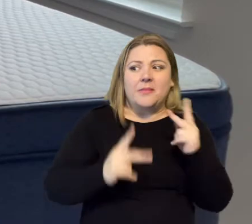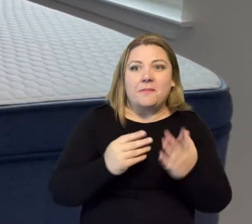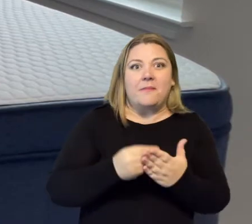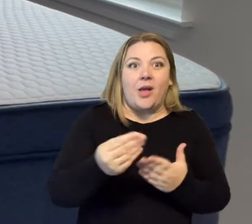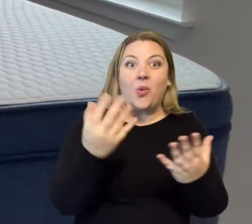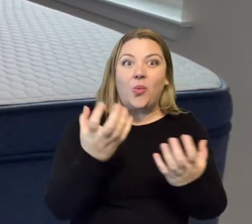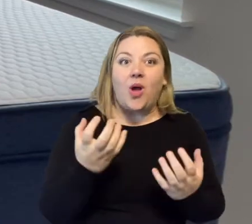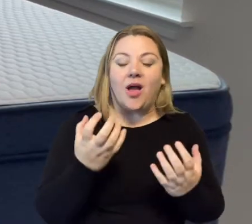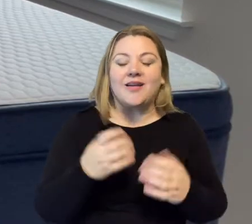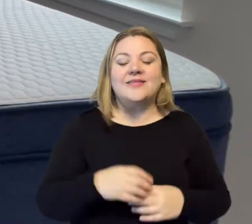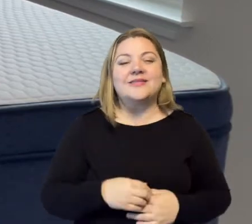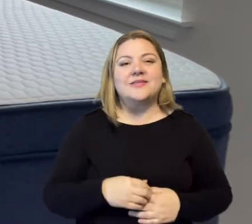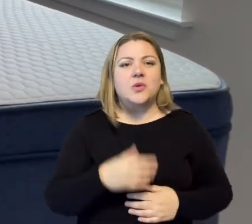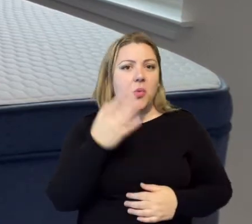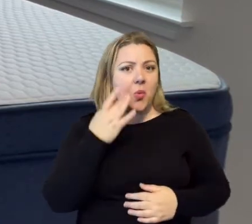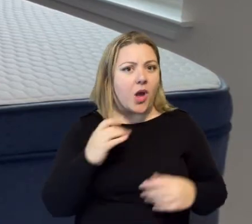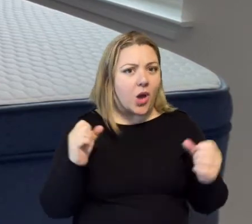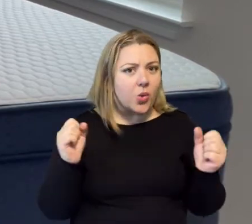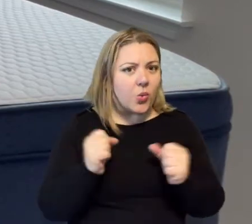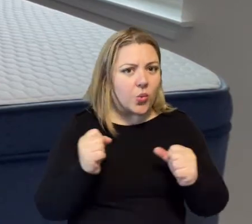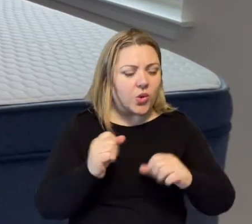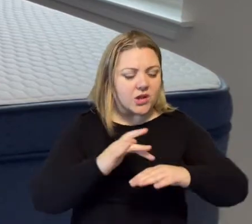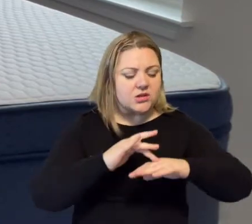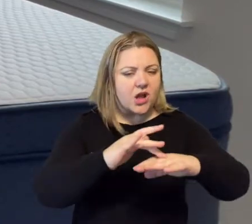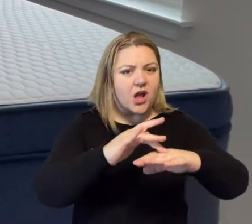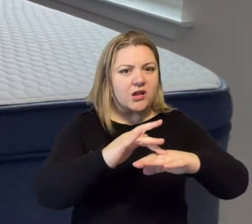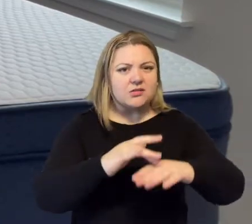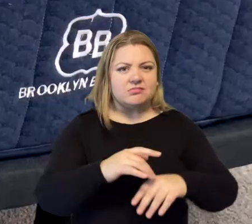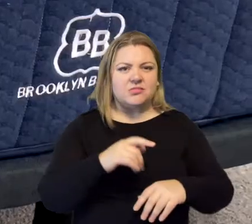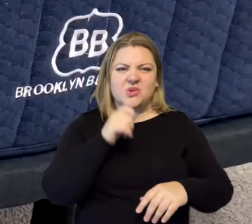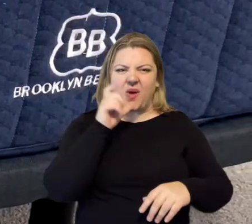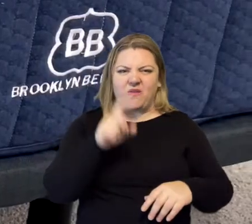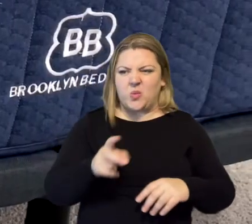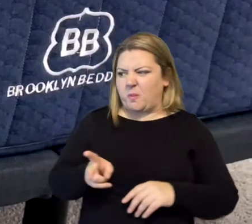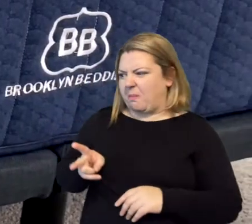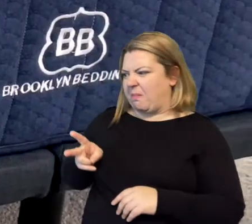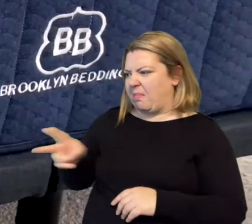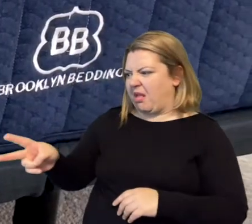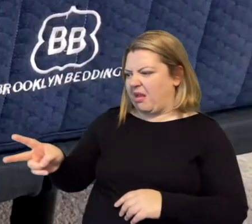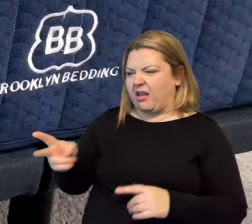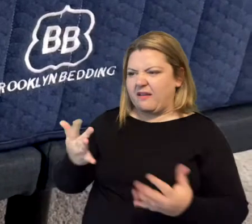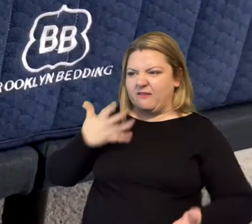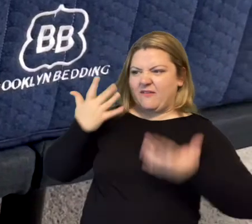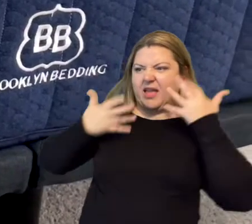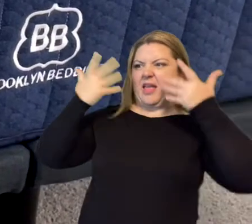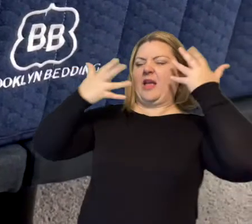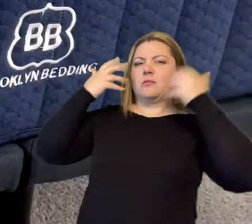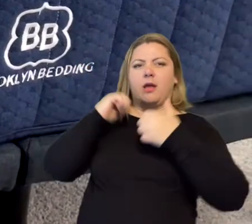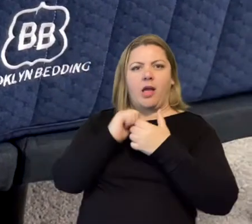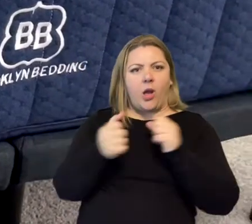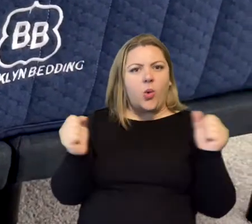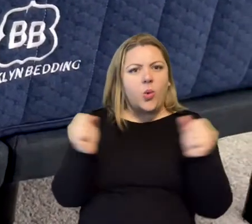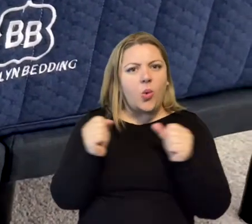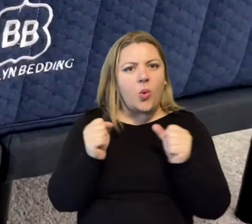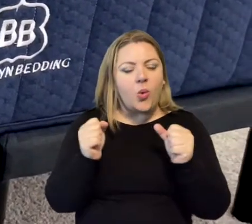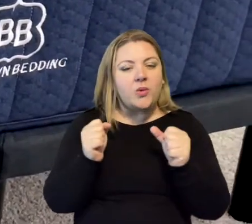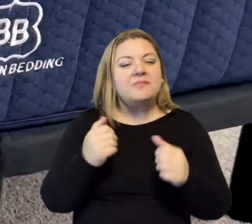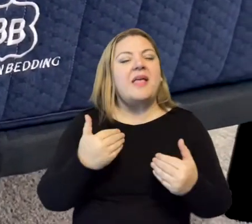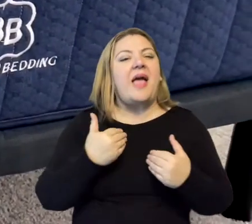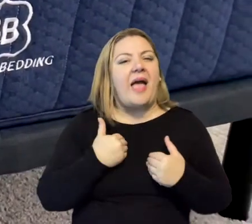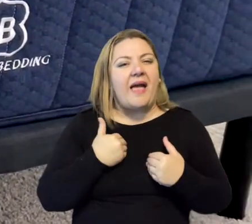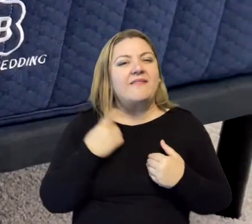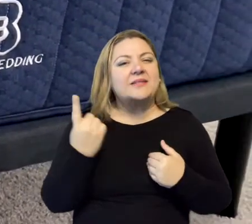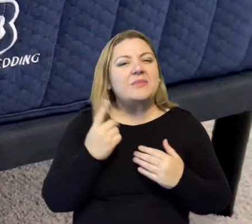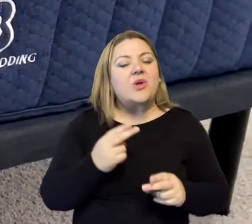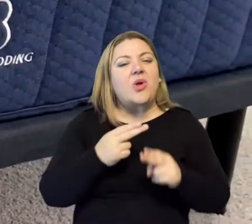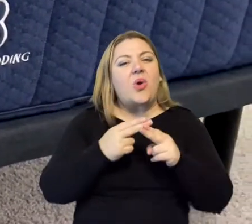you might be asking, like, what makes it cooling if it's not something you actually like plug into the wall? Well, they've got something called phase change